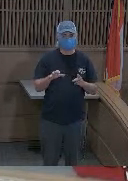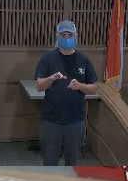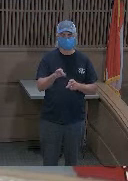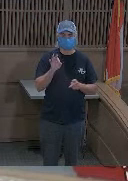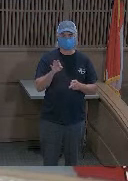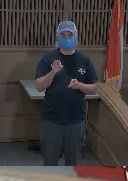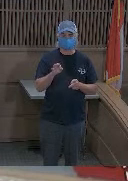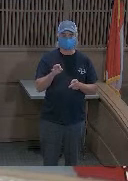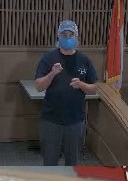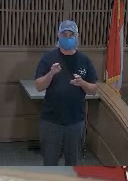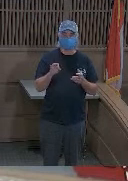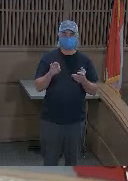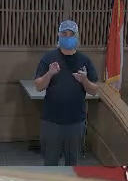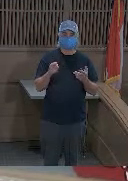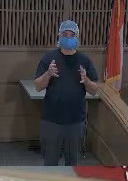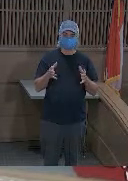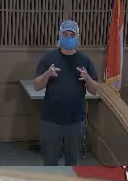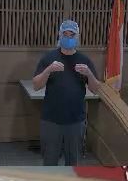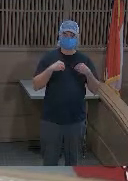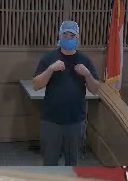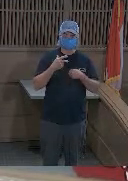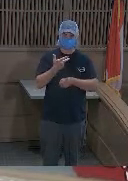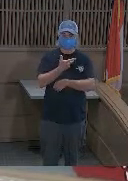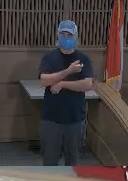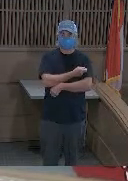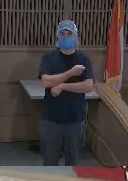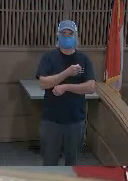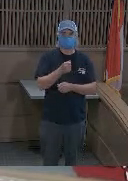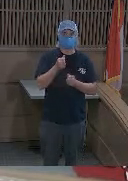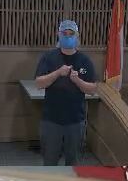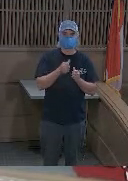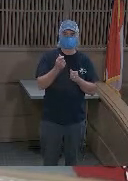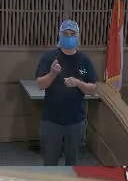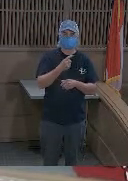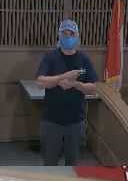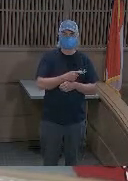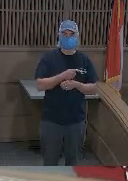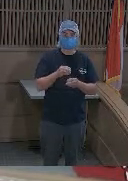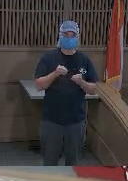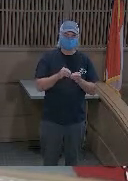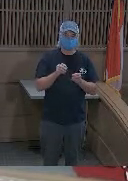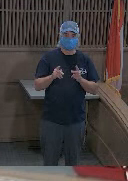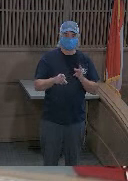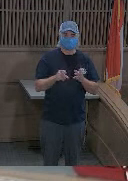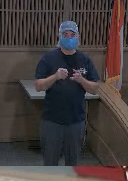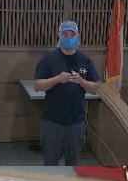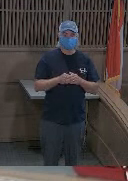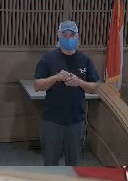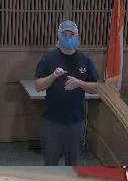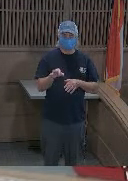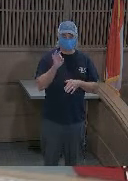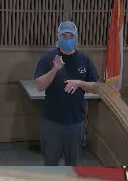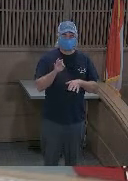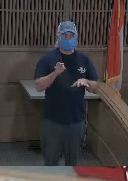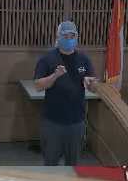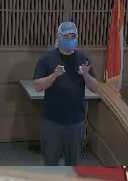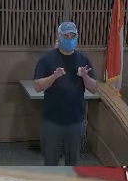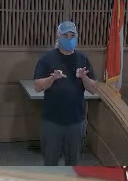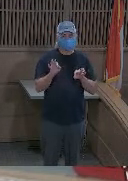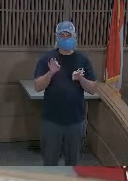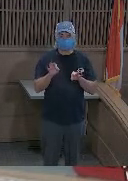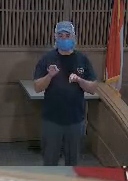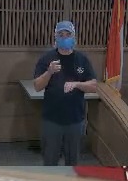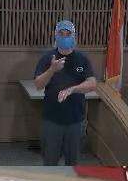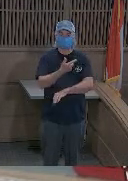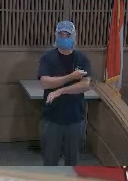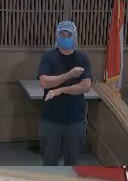vaccines. Every day, more and more people in Dougherty County are choosing to get vaccinated